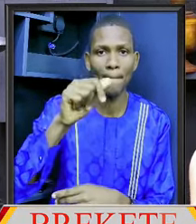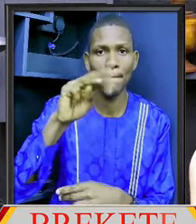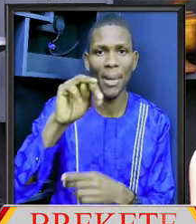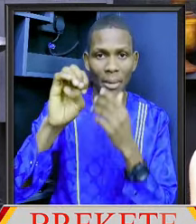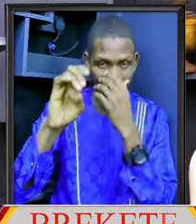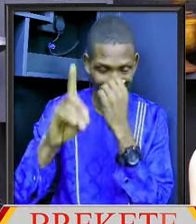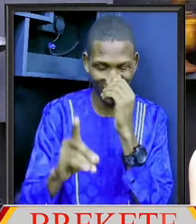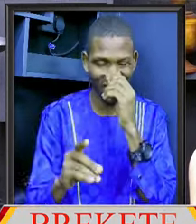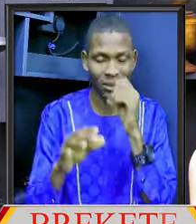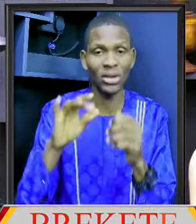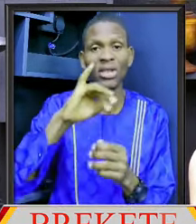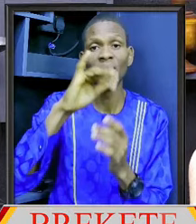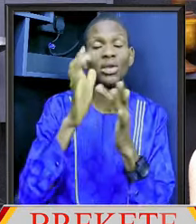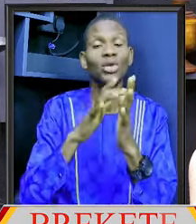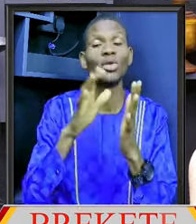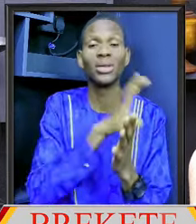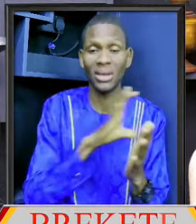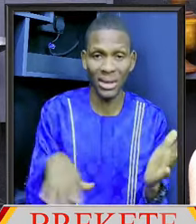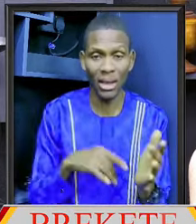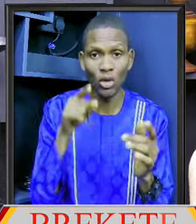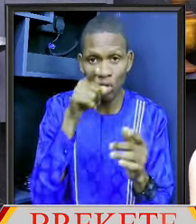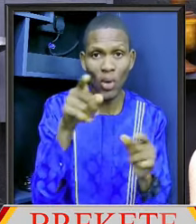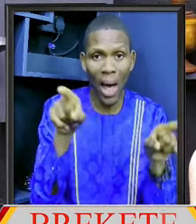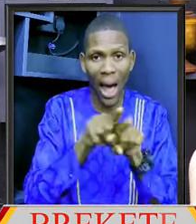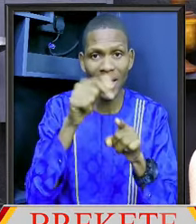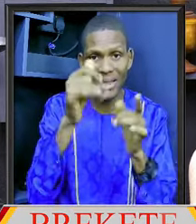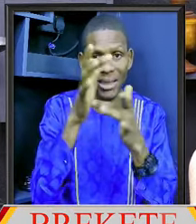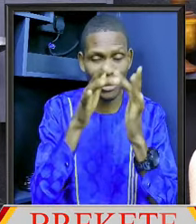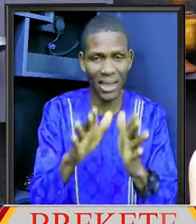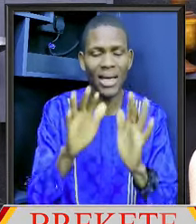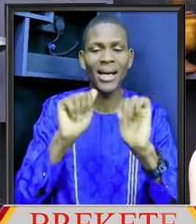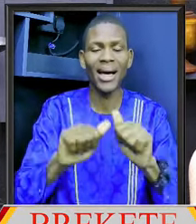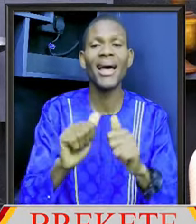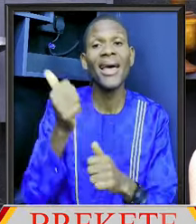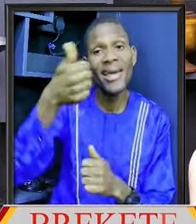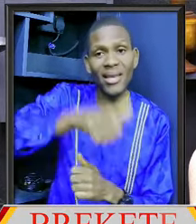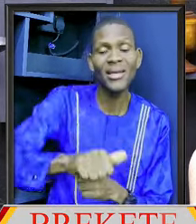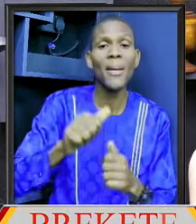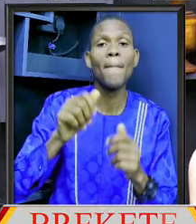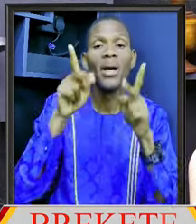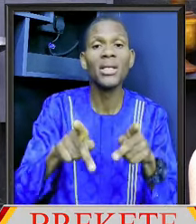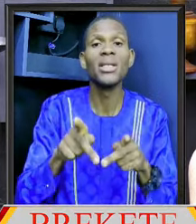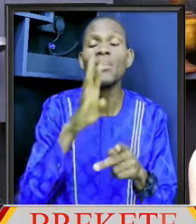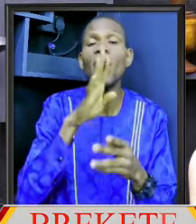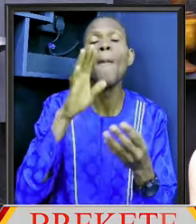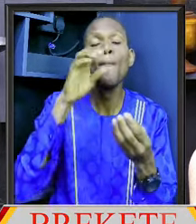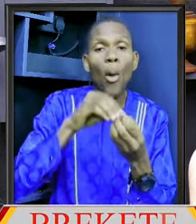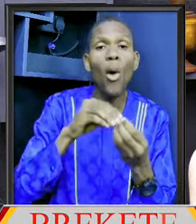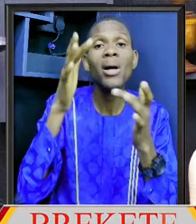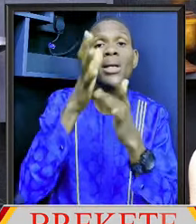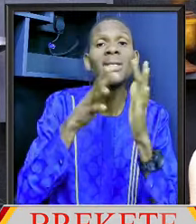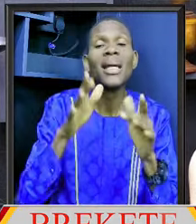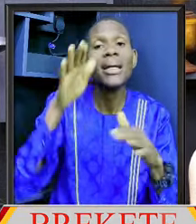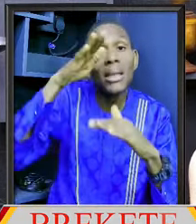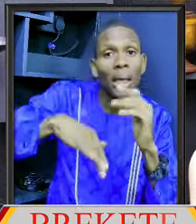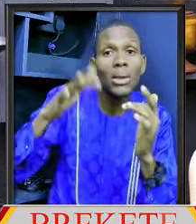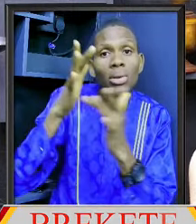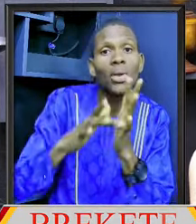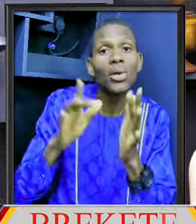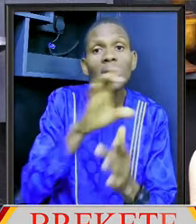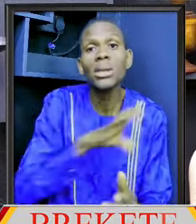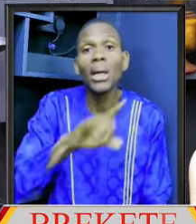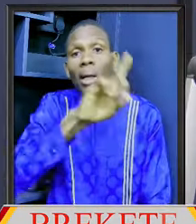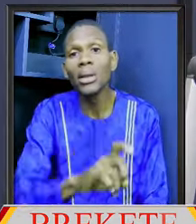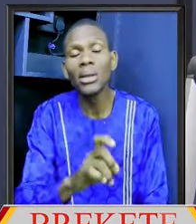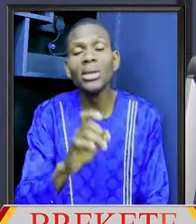Jesus Christ, you as a Christian, can anybody ever be more Christian than Jesus Christ? You